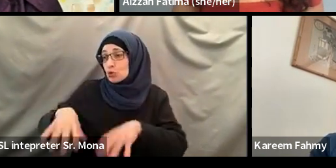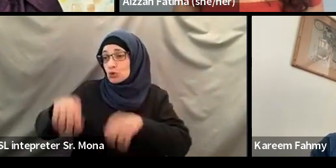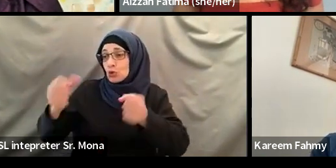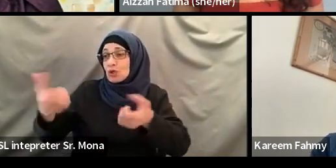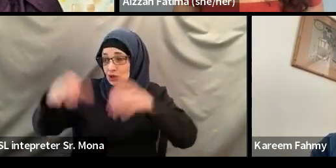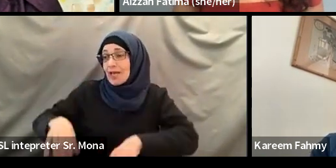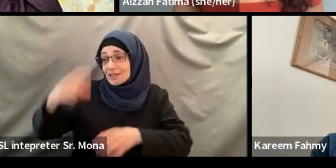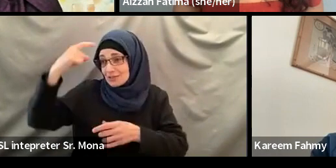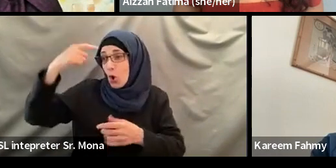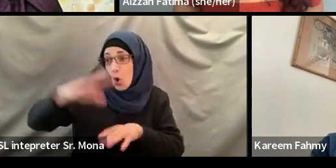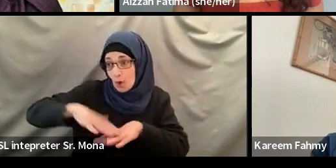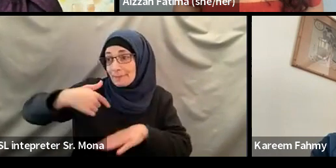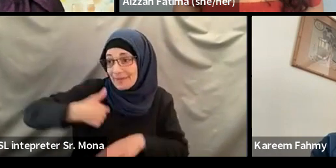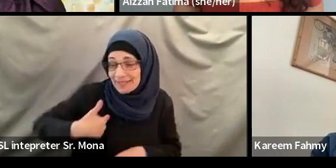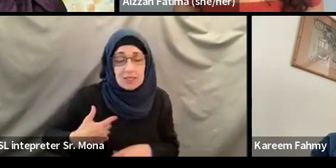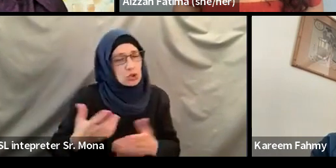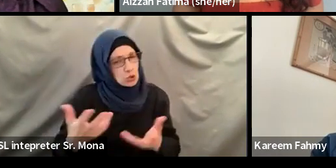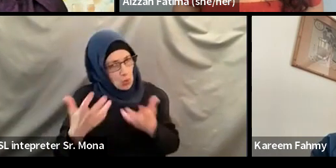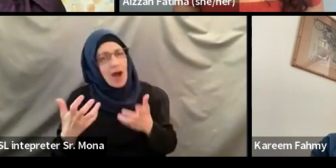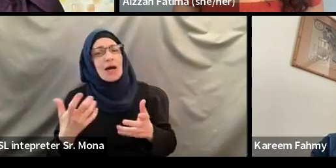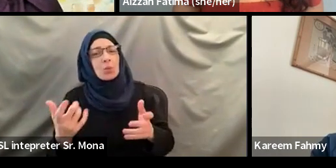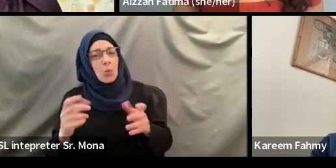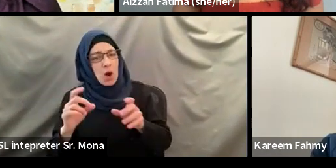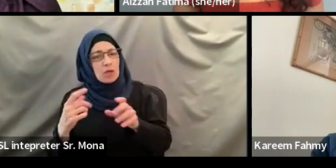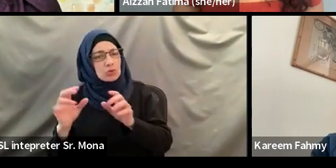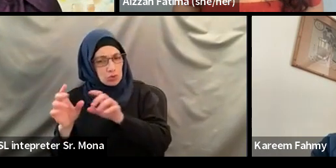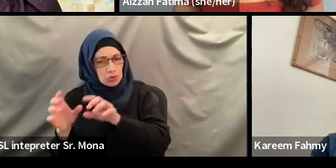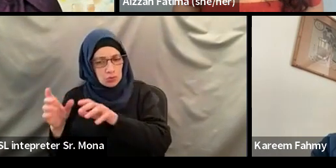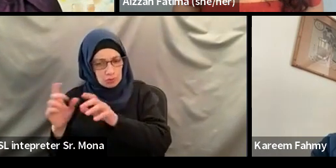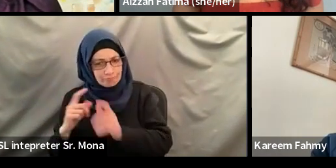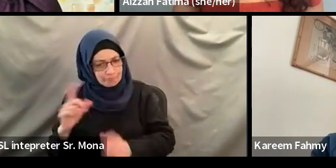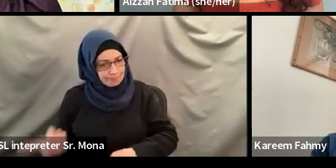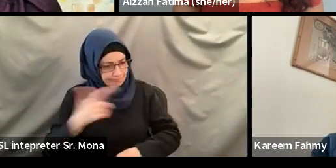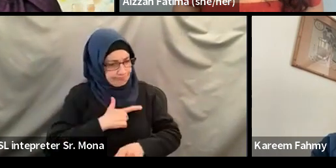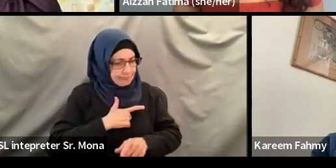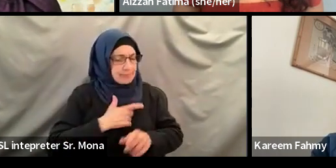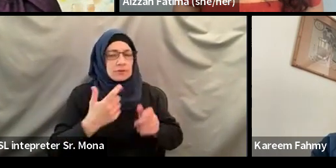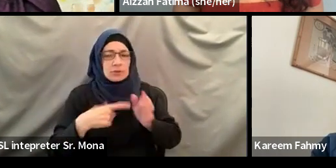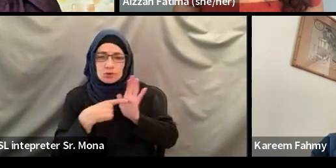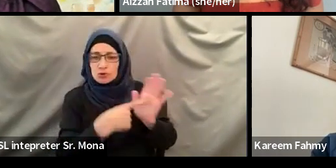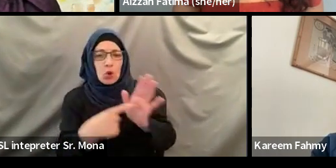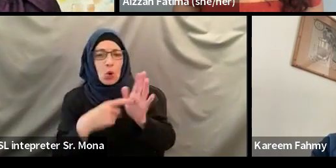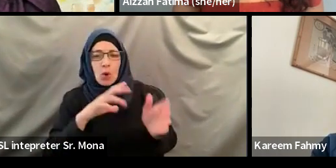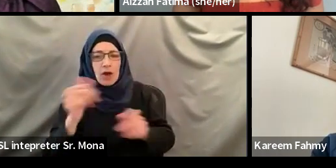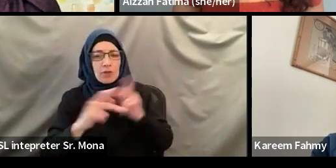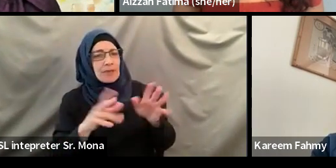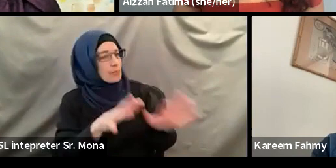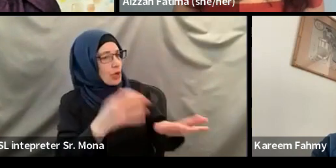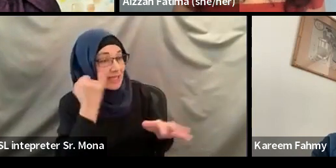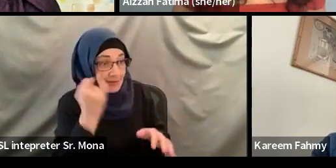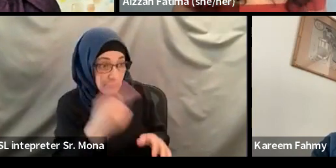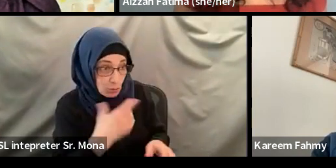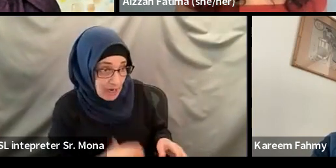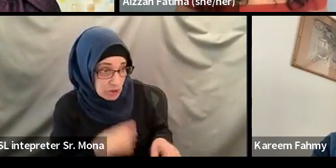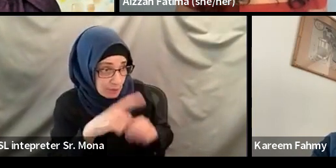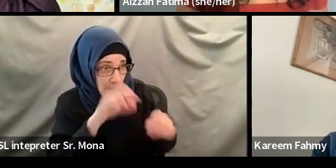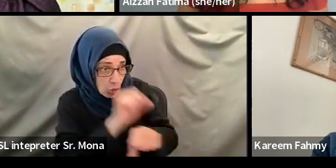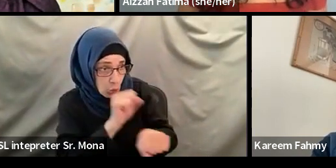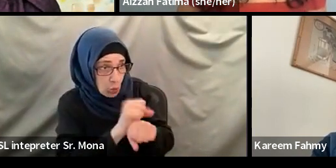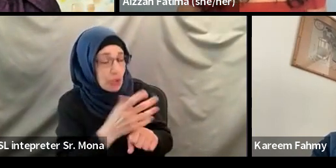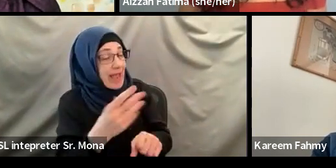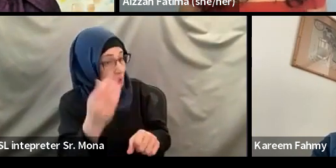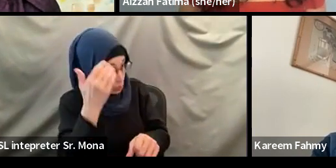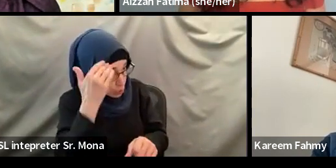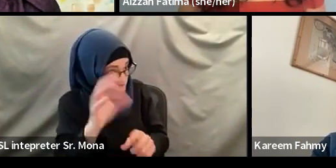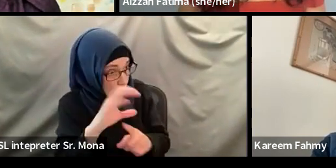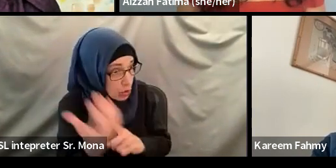other people to be like, hey, you don't have to have experience, whatever that might mean. If you're passionate about the work, you know that culture in your bones, you go do it